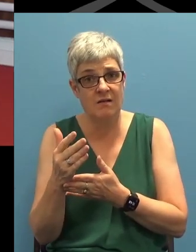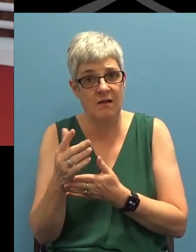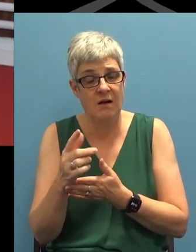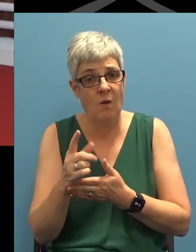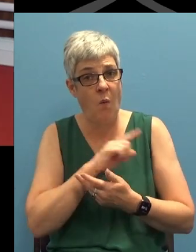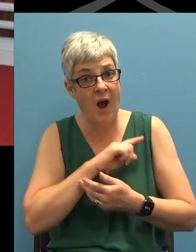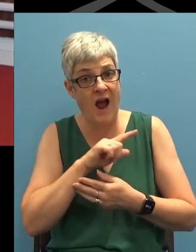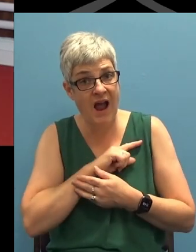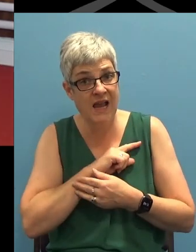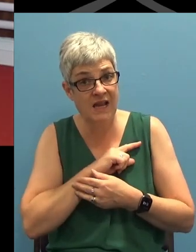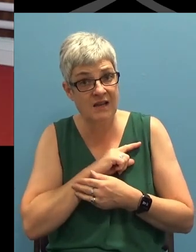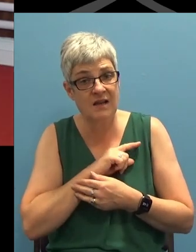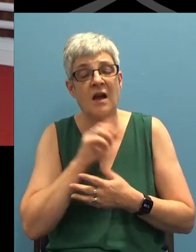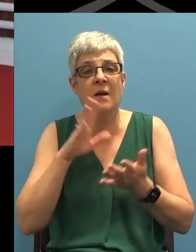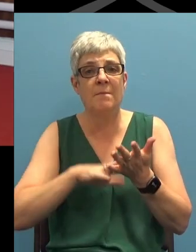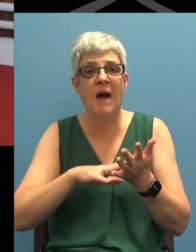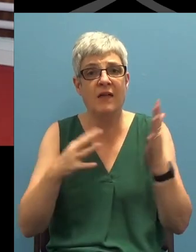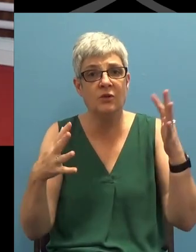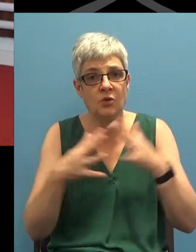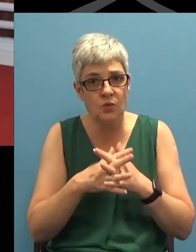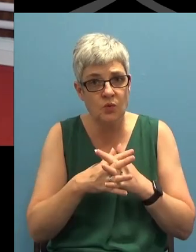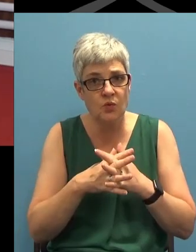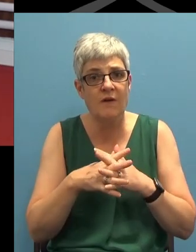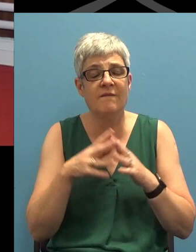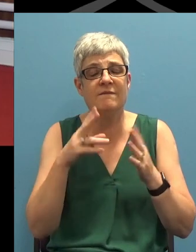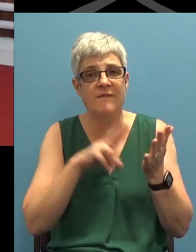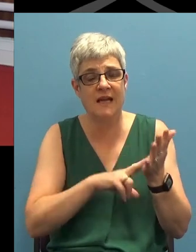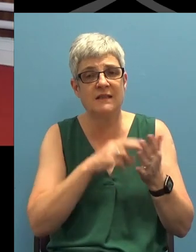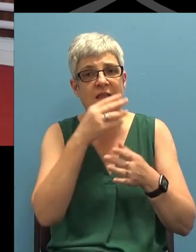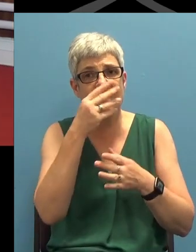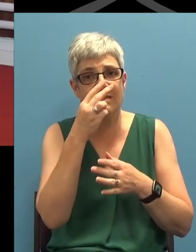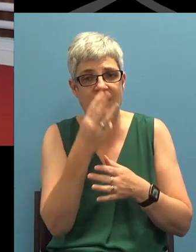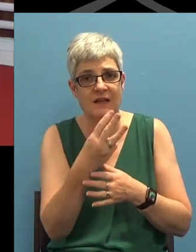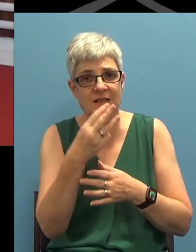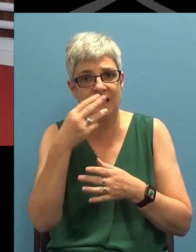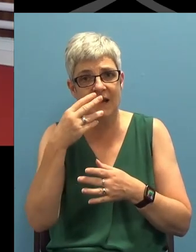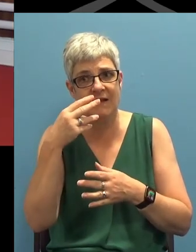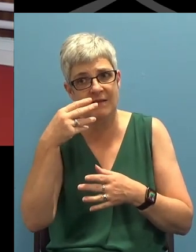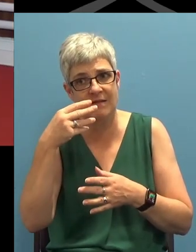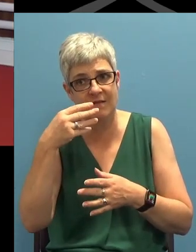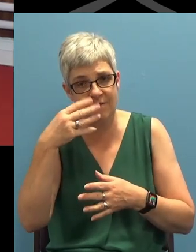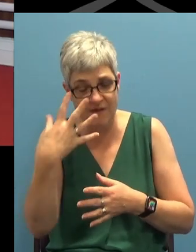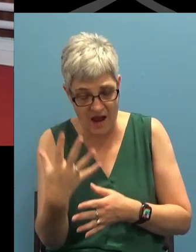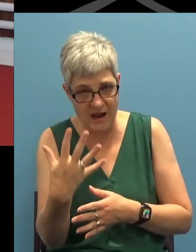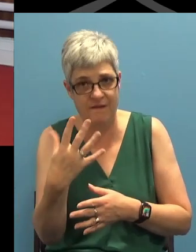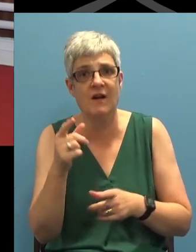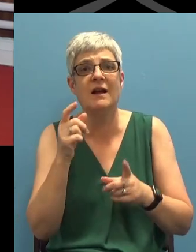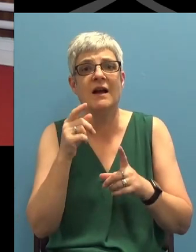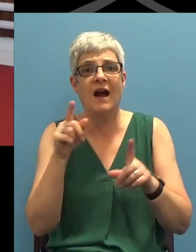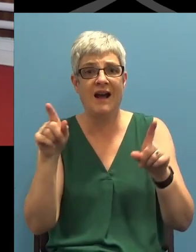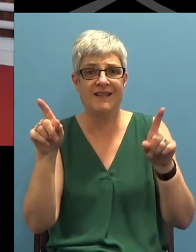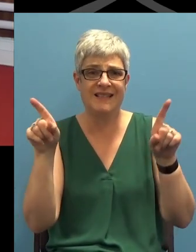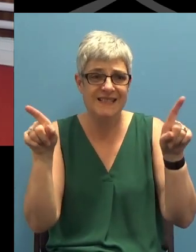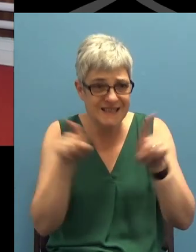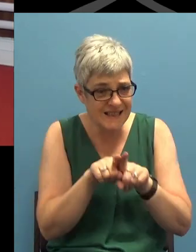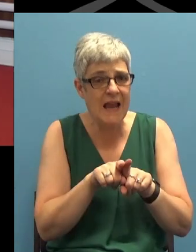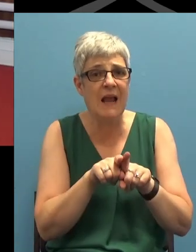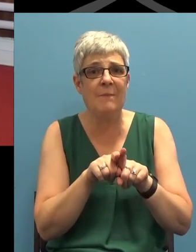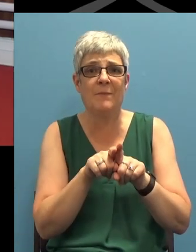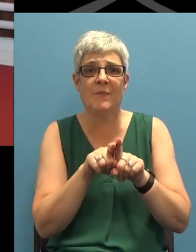fact that the words of Matthew verse 9:35 are almost identical to chapter 4,